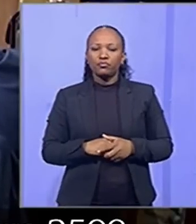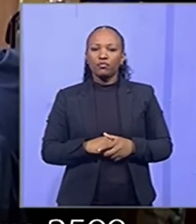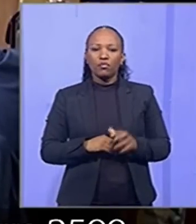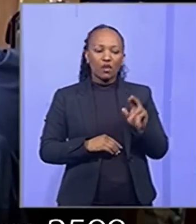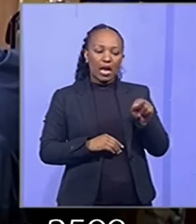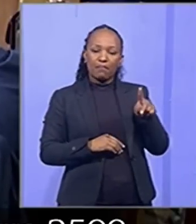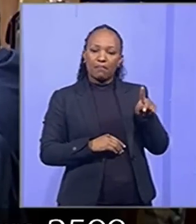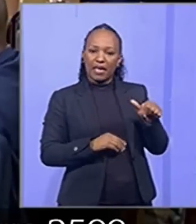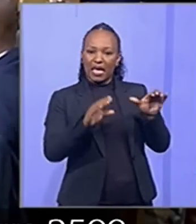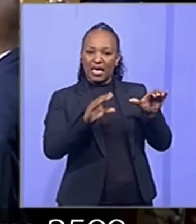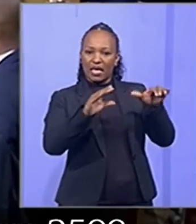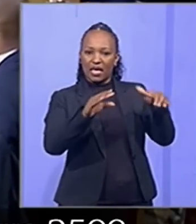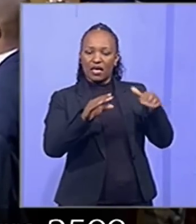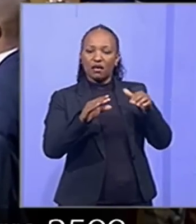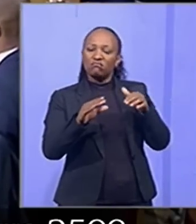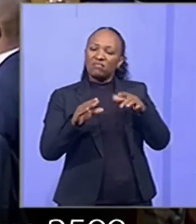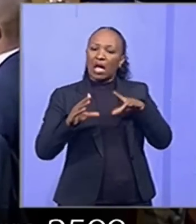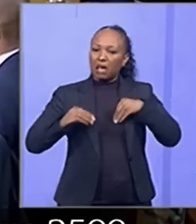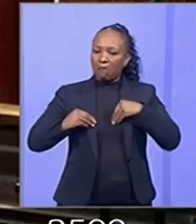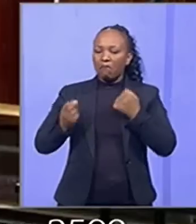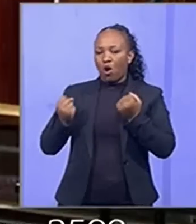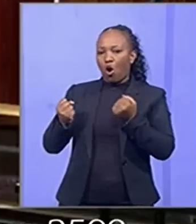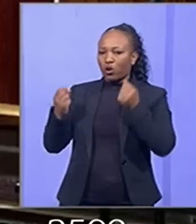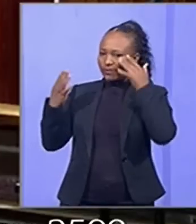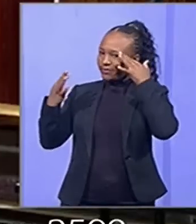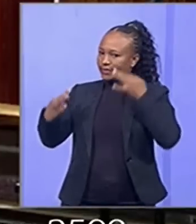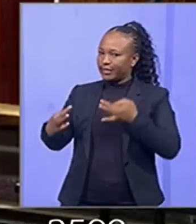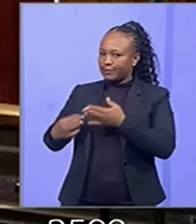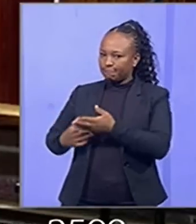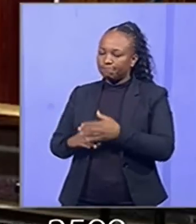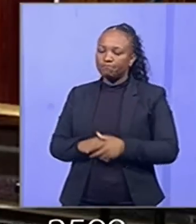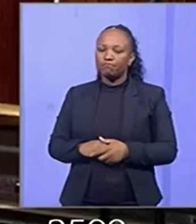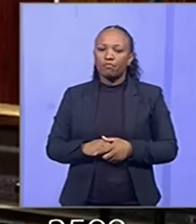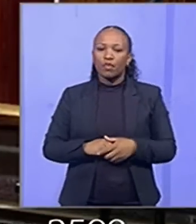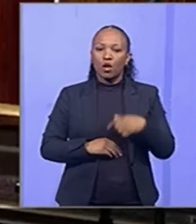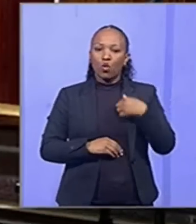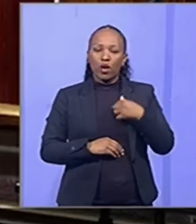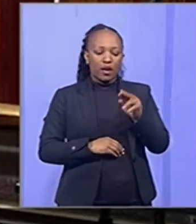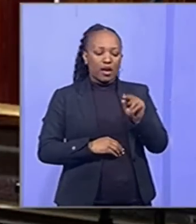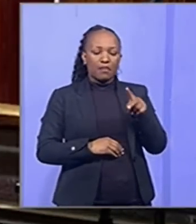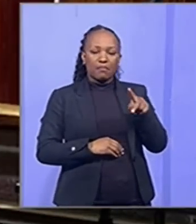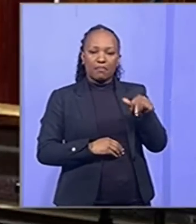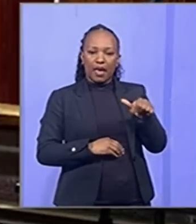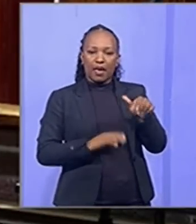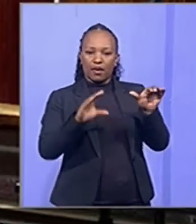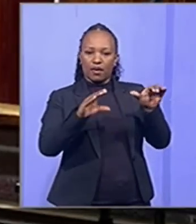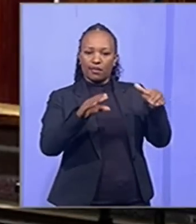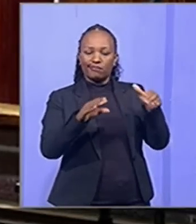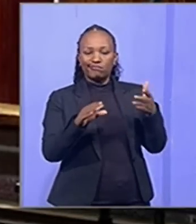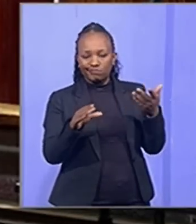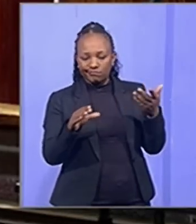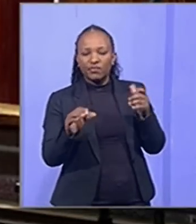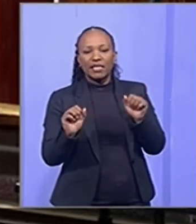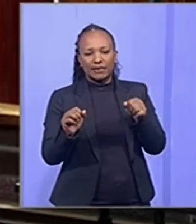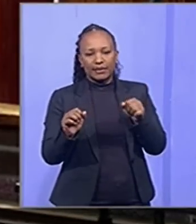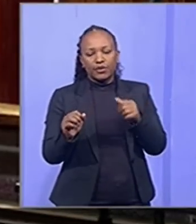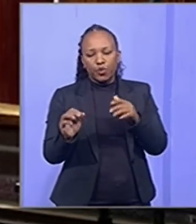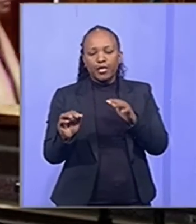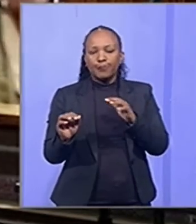hlaloša ge le amogela sephetho sa kgoro ya tsheko. As the National Prosecuting Authority, we acknowledge